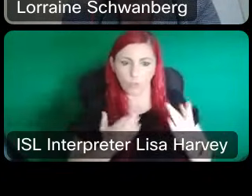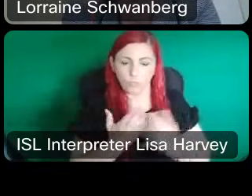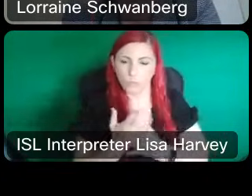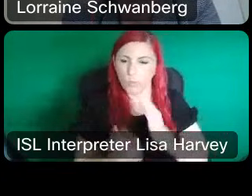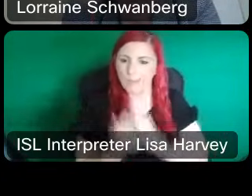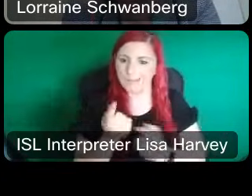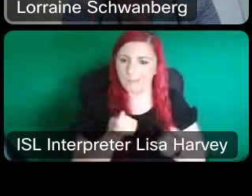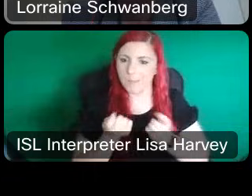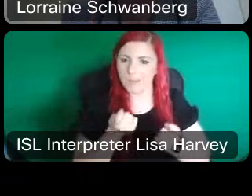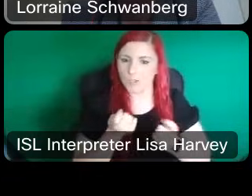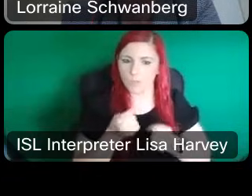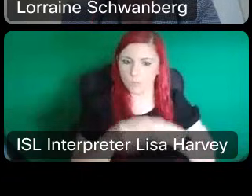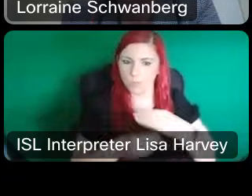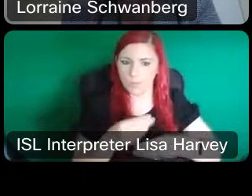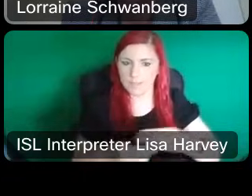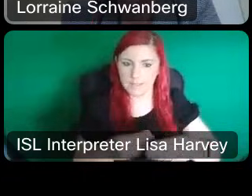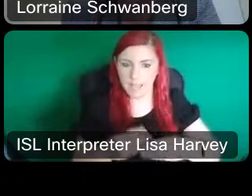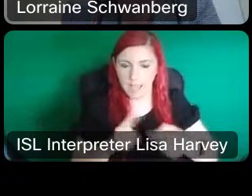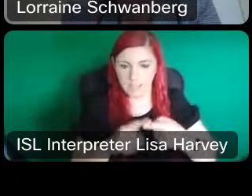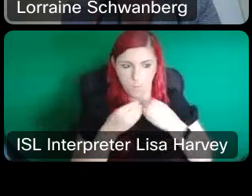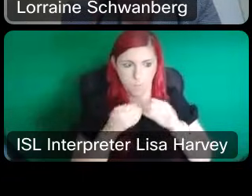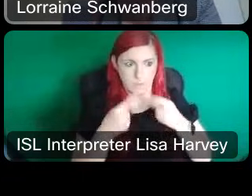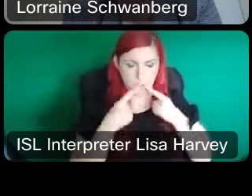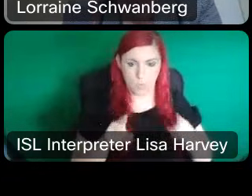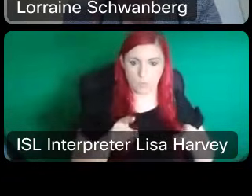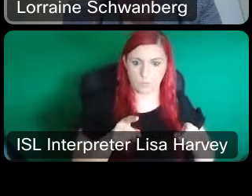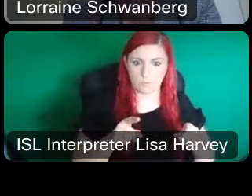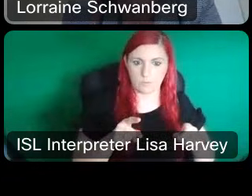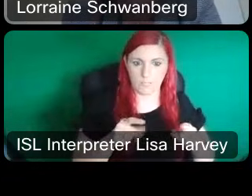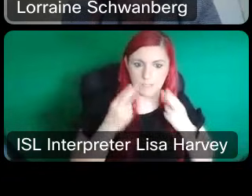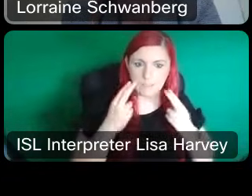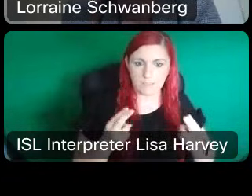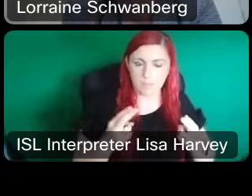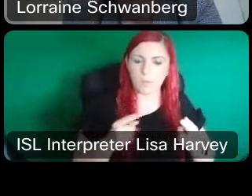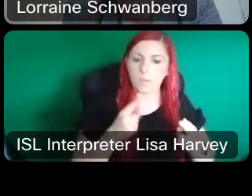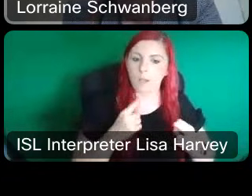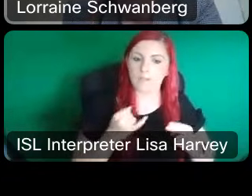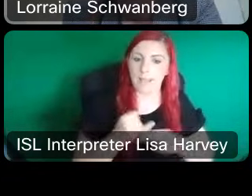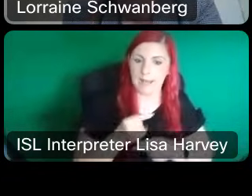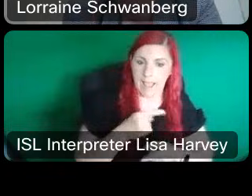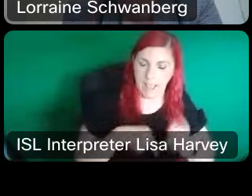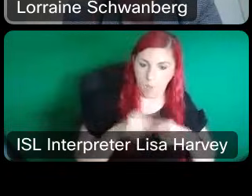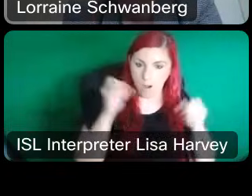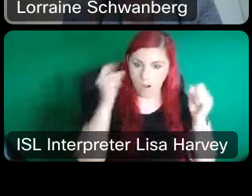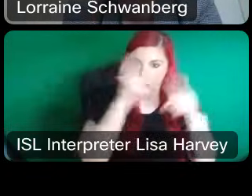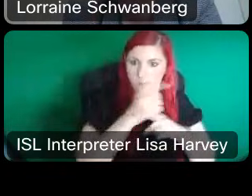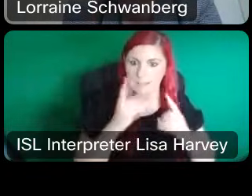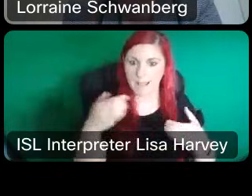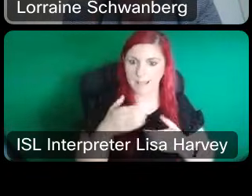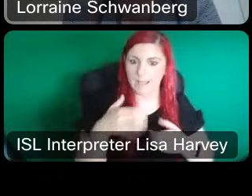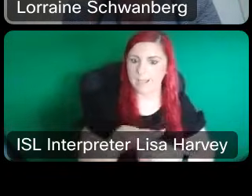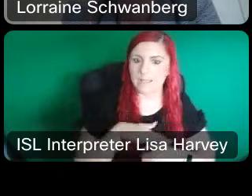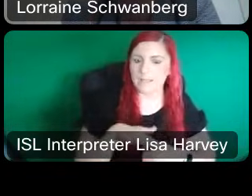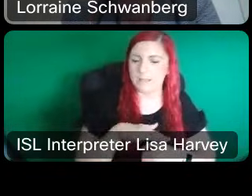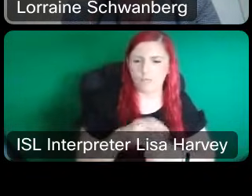process and the open disclosure requirements. So in our complex healthcare settings, it's very rare that a